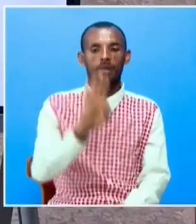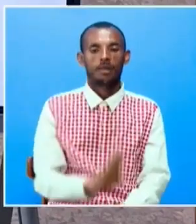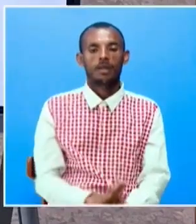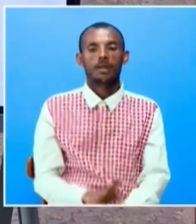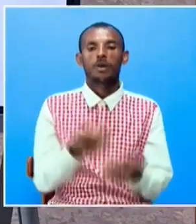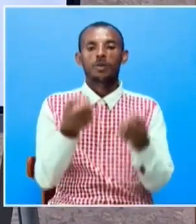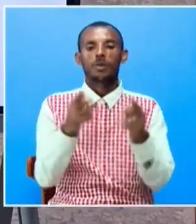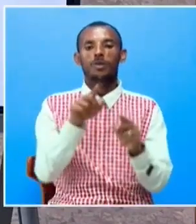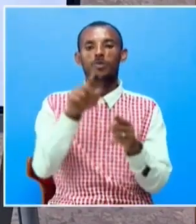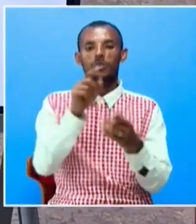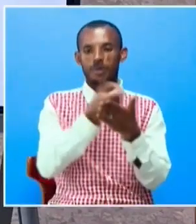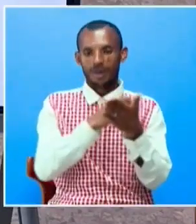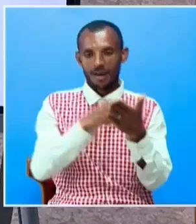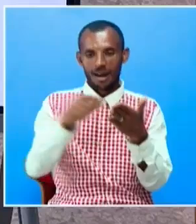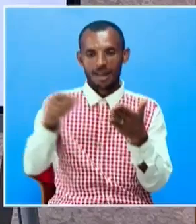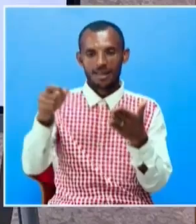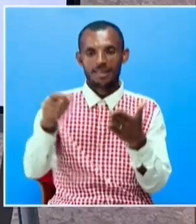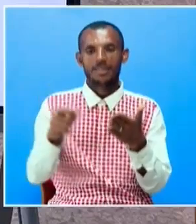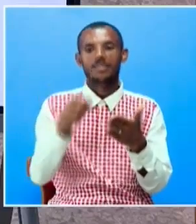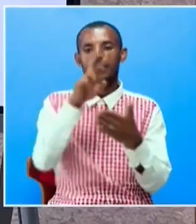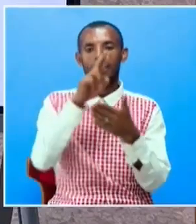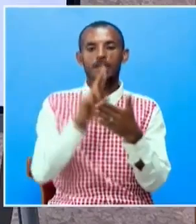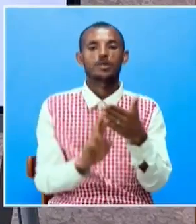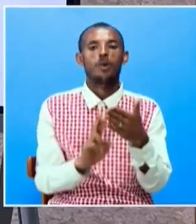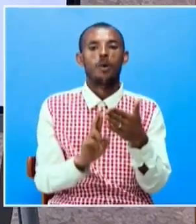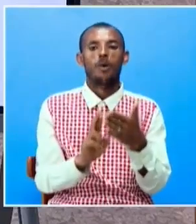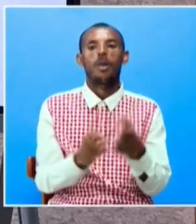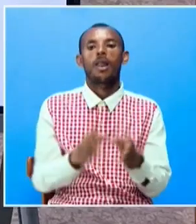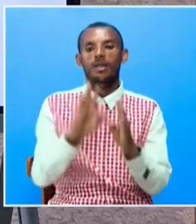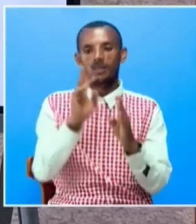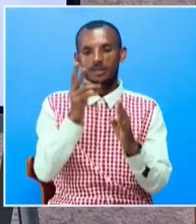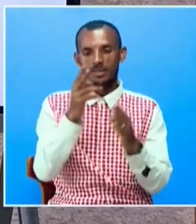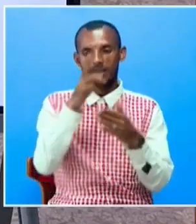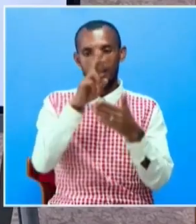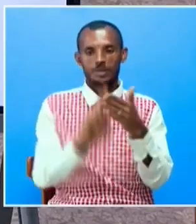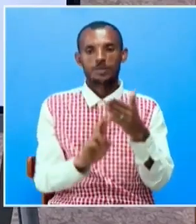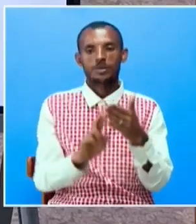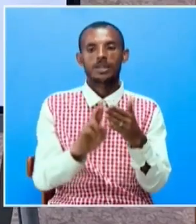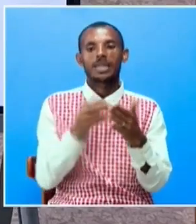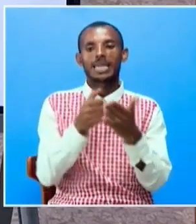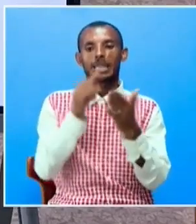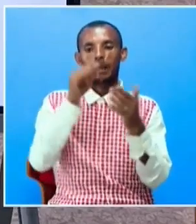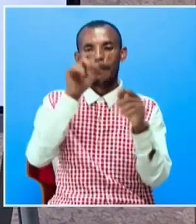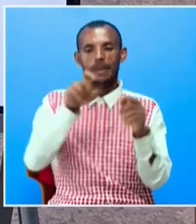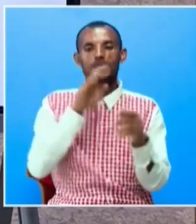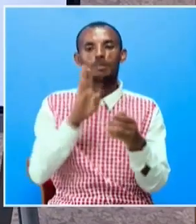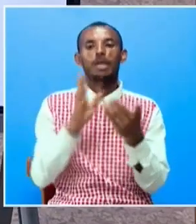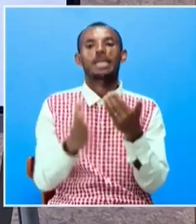When you write the ratio, this ratio, it must be in simplest form,